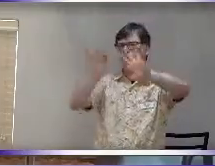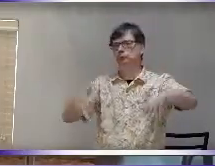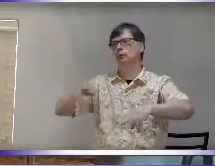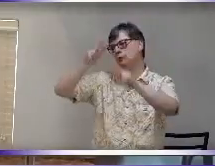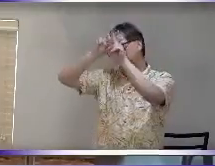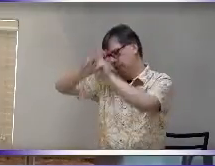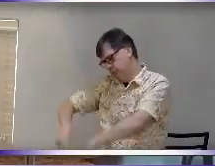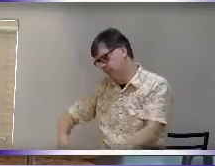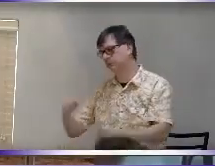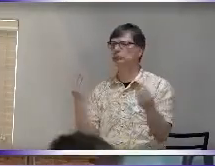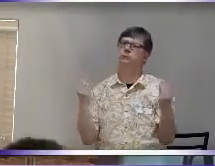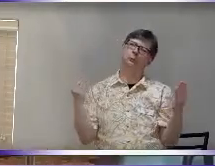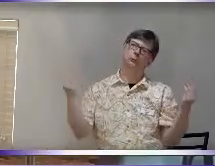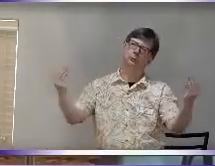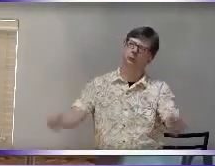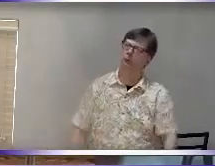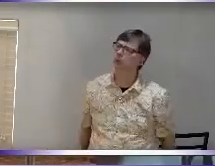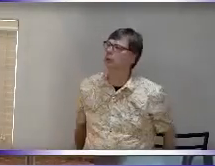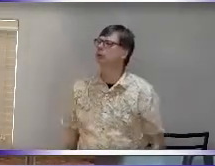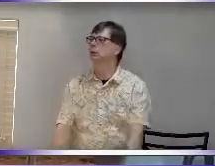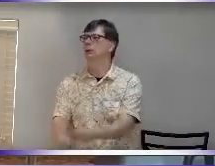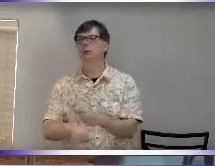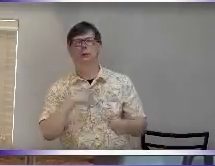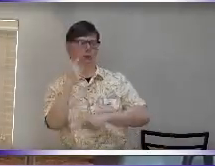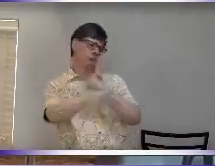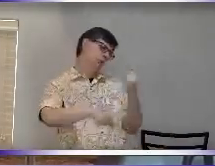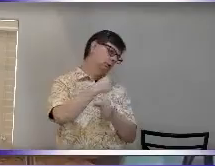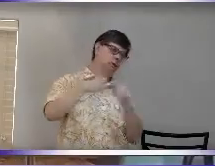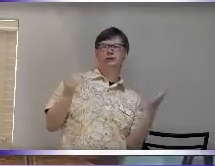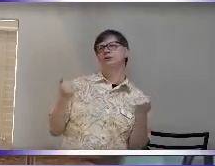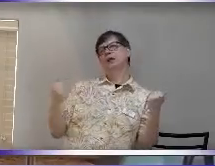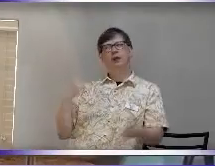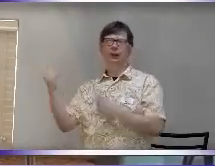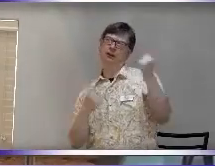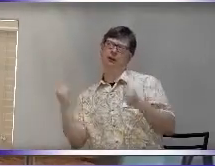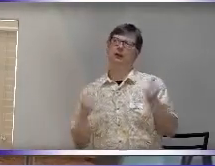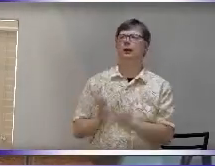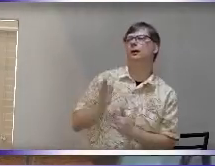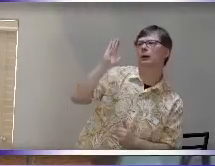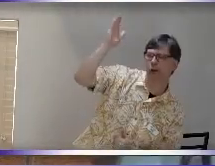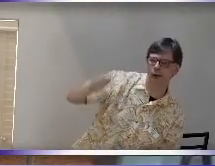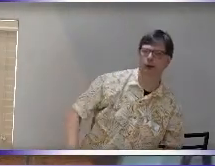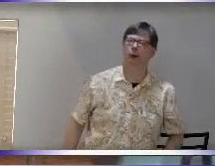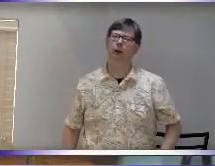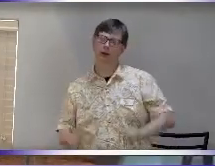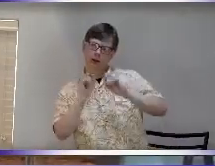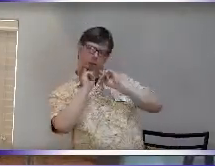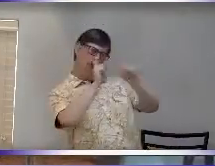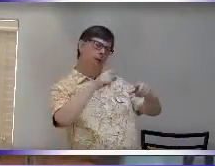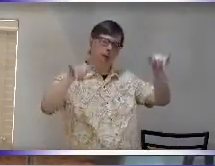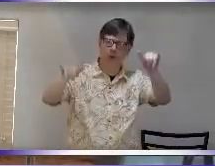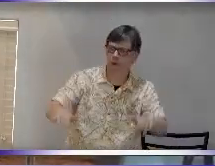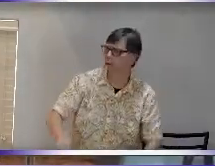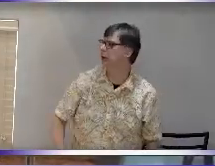ground. But that's kind of a more shaking it up. So when we talk about the status